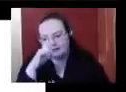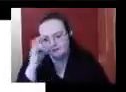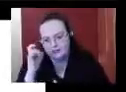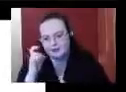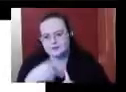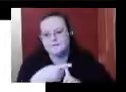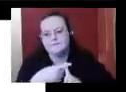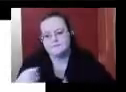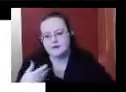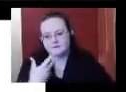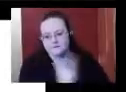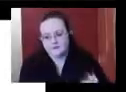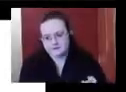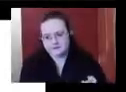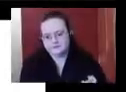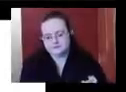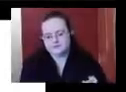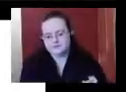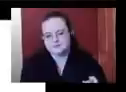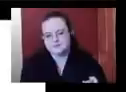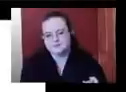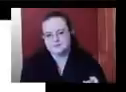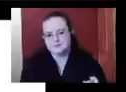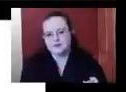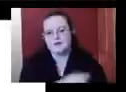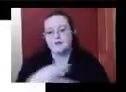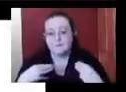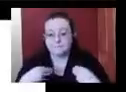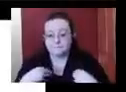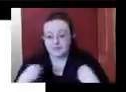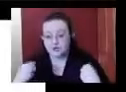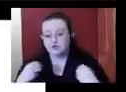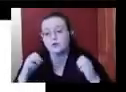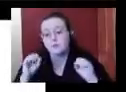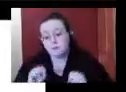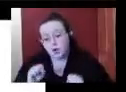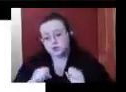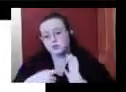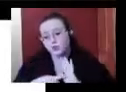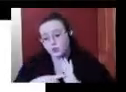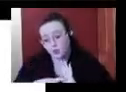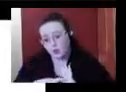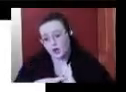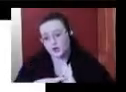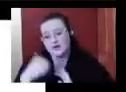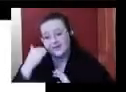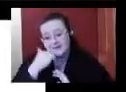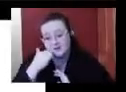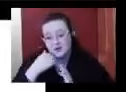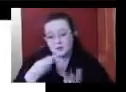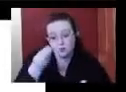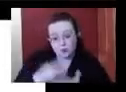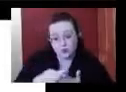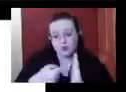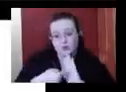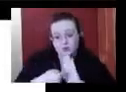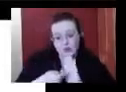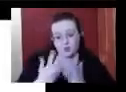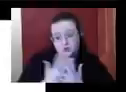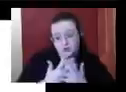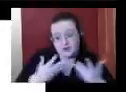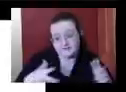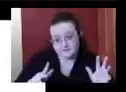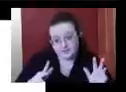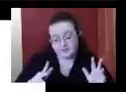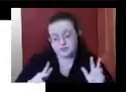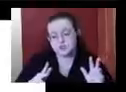of Health may direct school boards and schools to perform daily on-site confirmation of self-screening, such as during